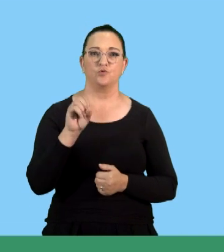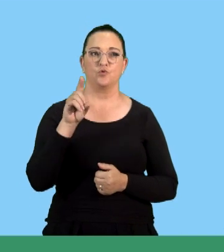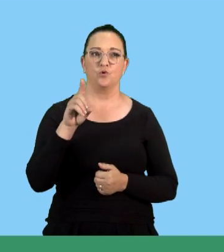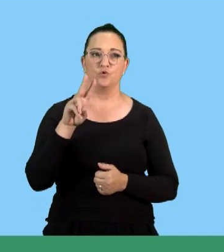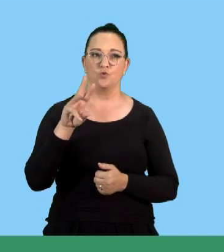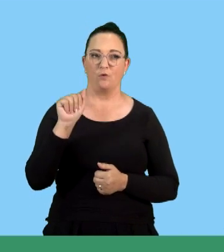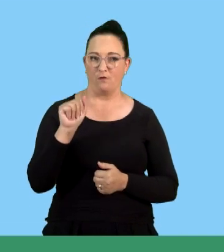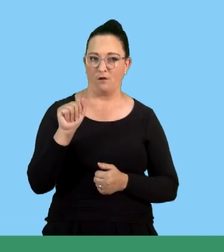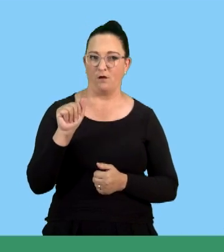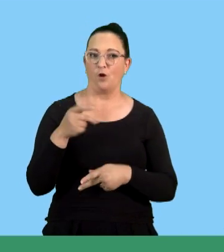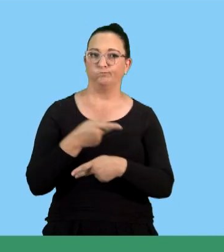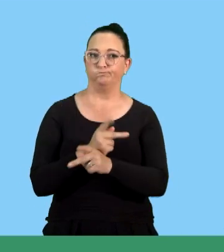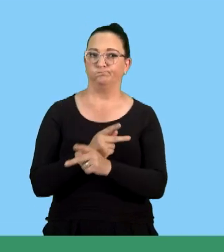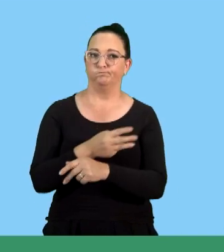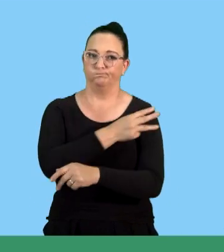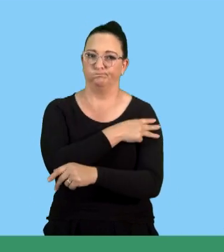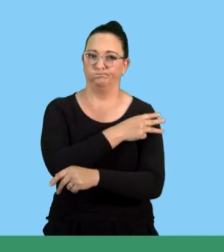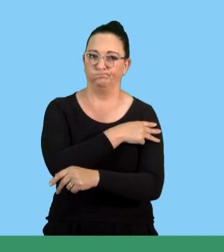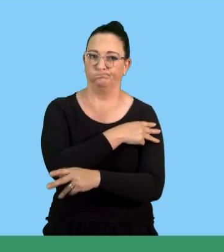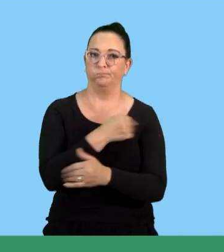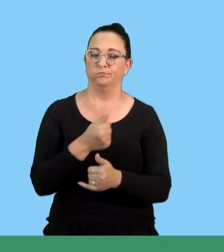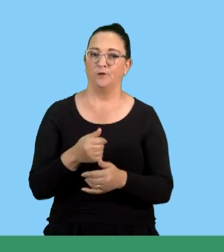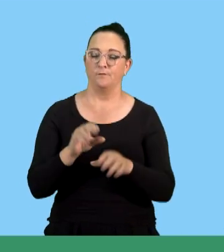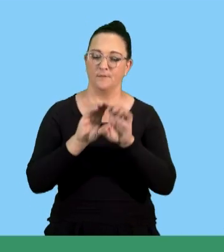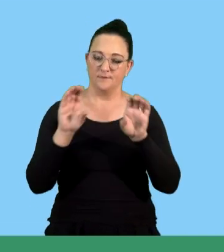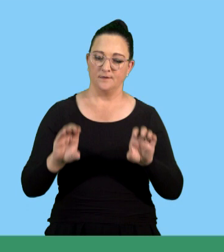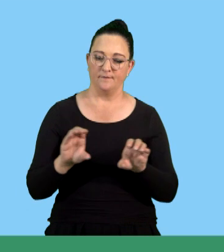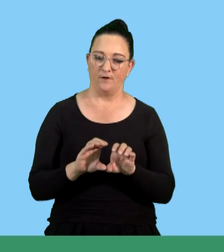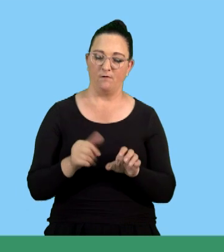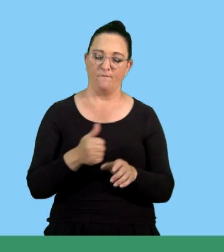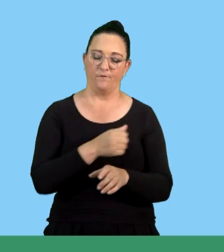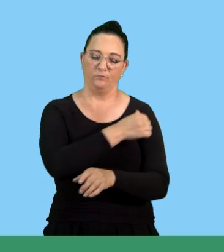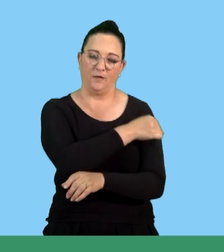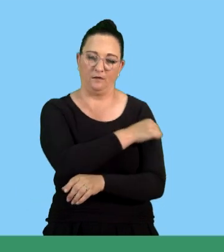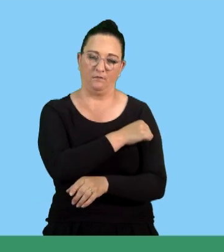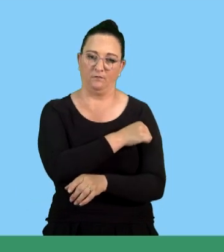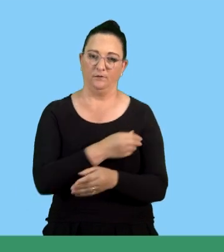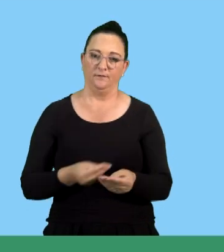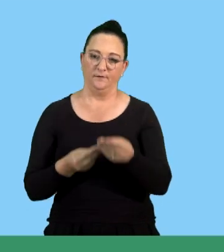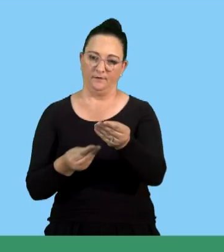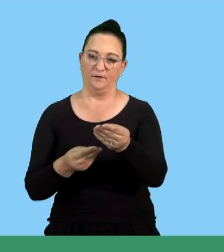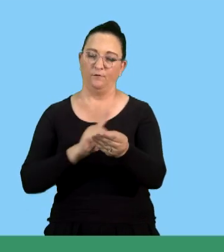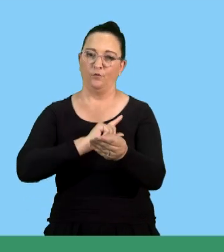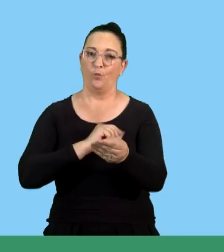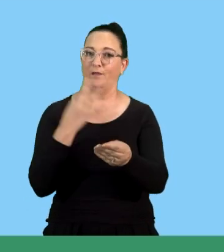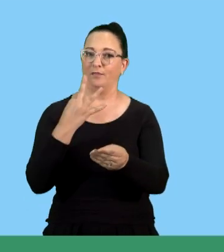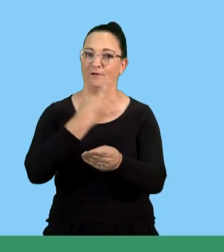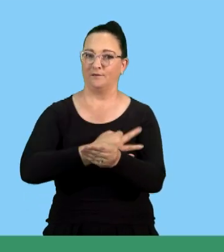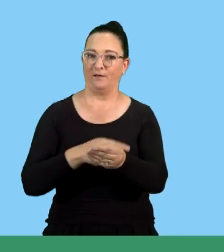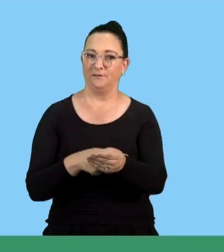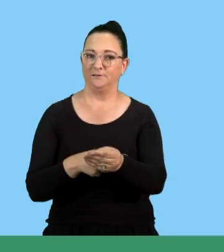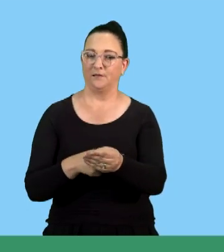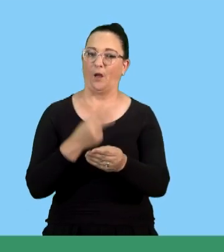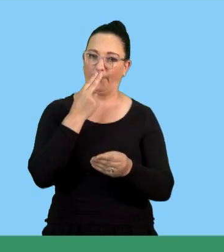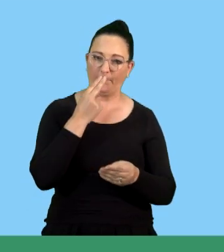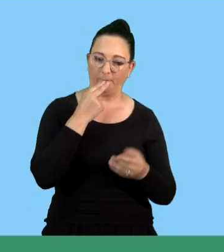Zodwa, the production manager, brought a medical certificate for taking 3 days off to recover